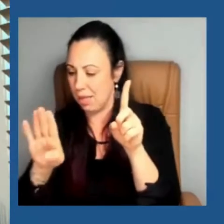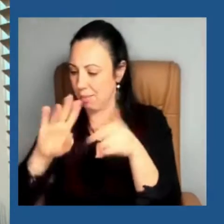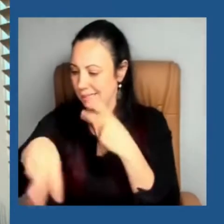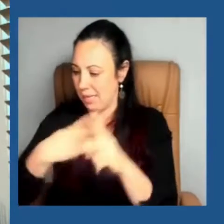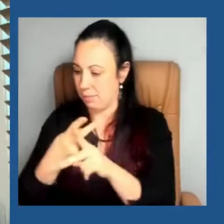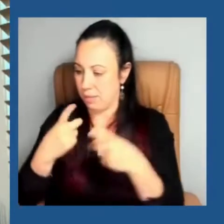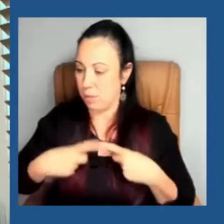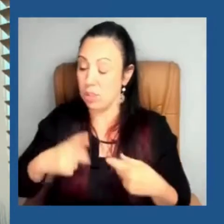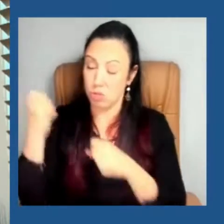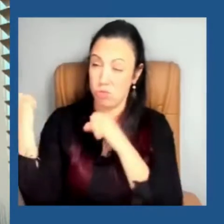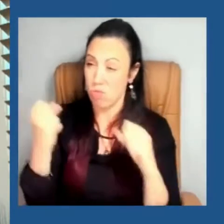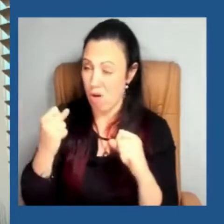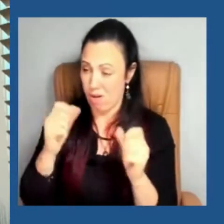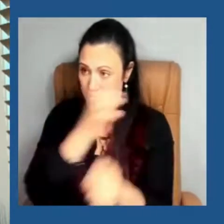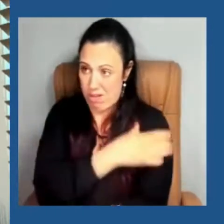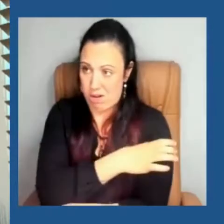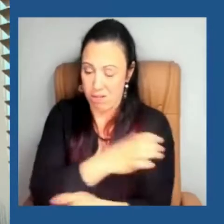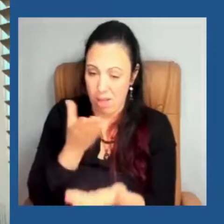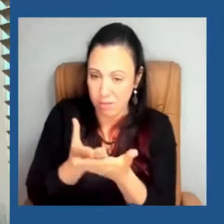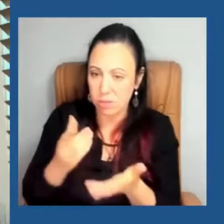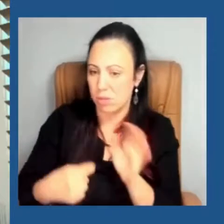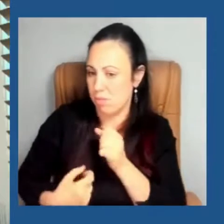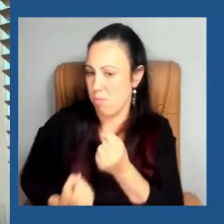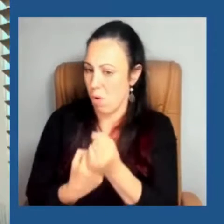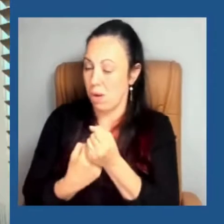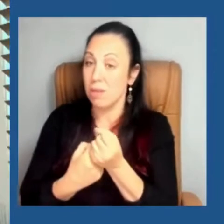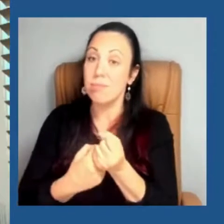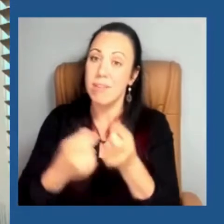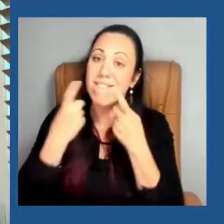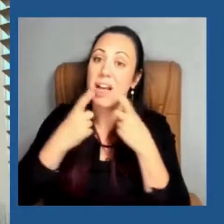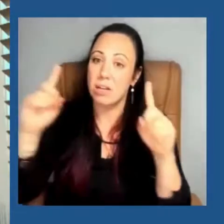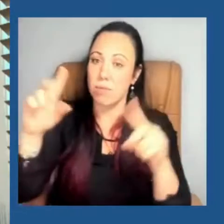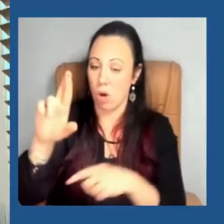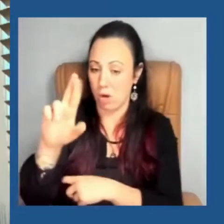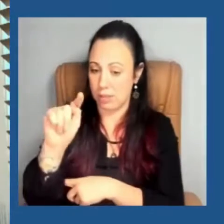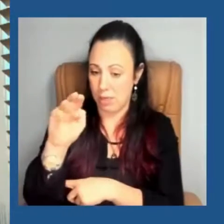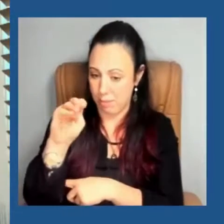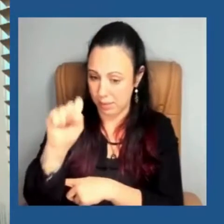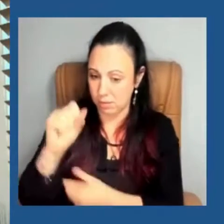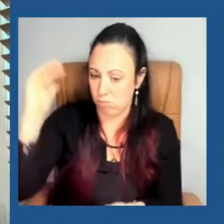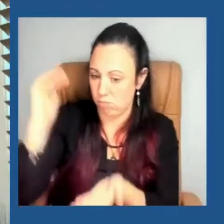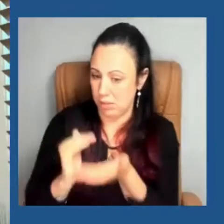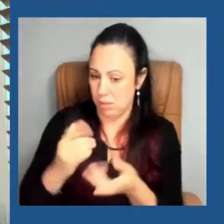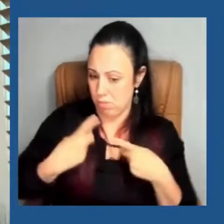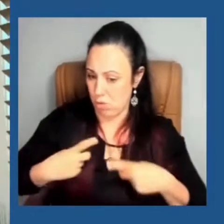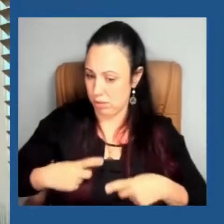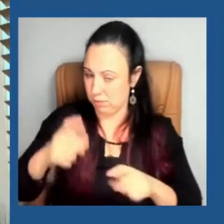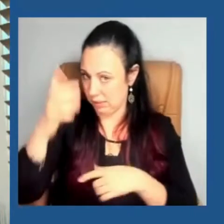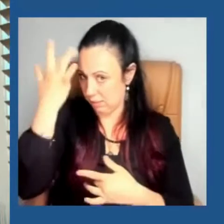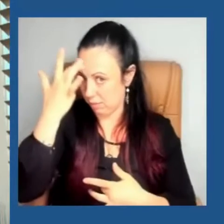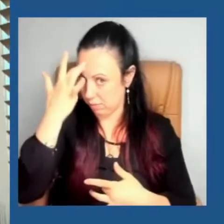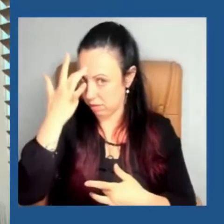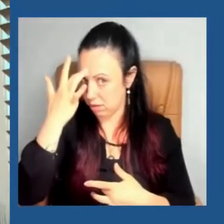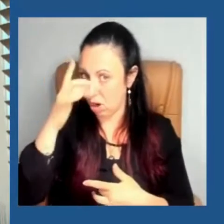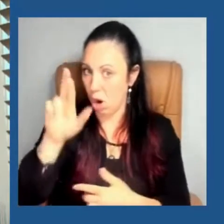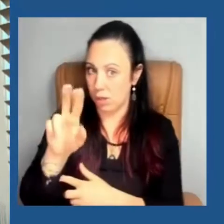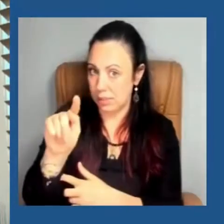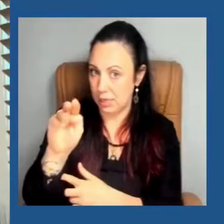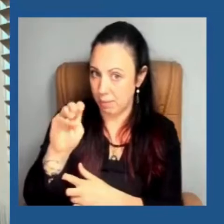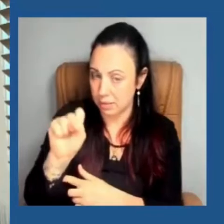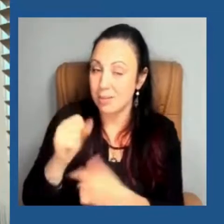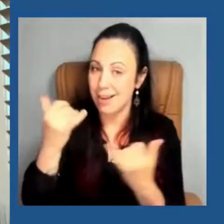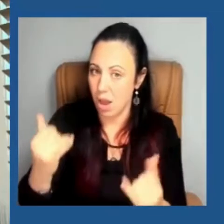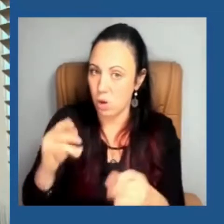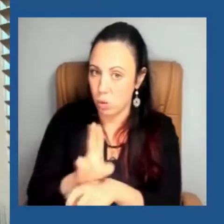clinical evidence supporting the effectiveness of RTMS in reducing depressive symptoms. RTMS is now used to